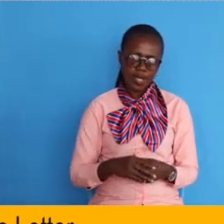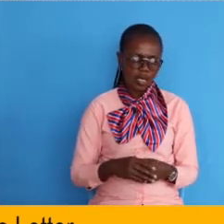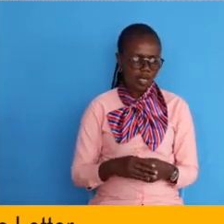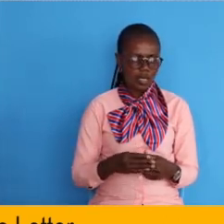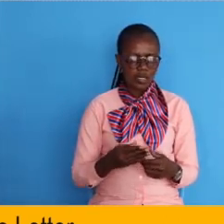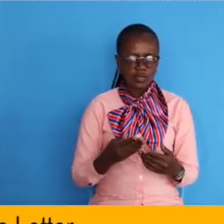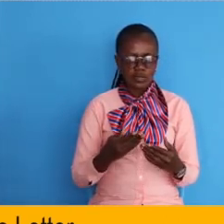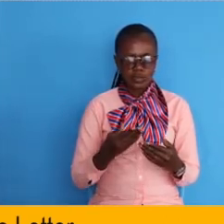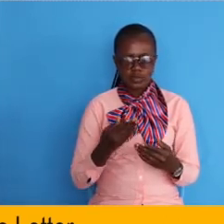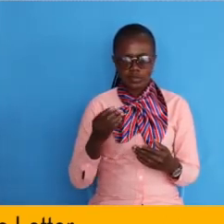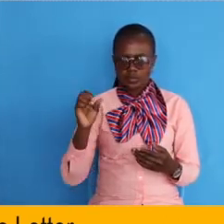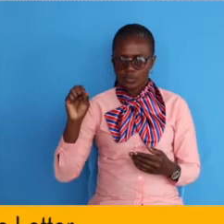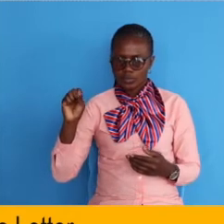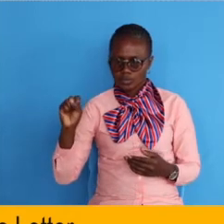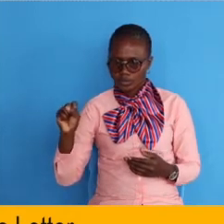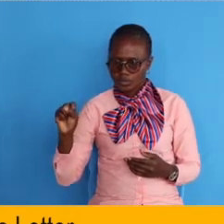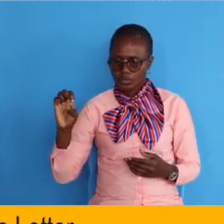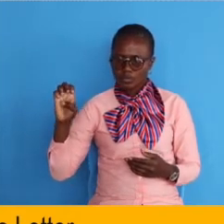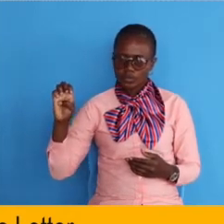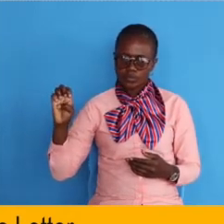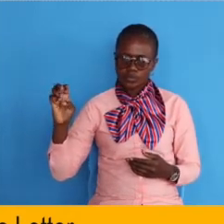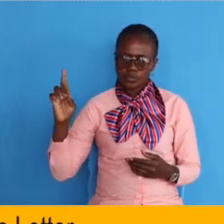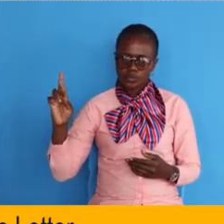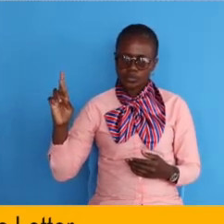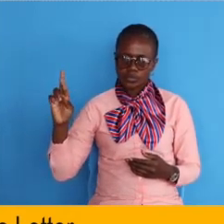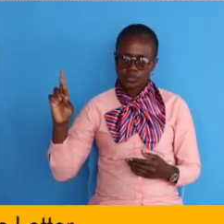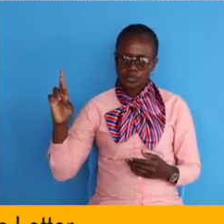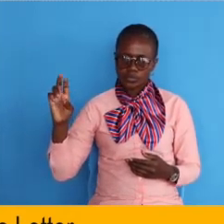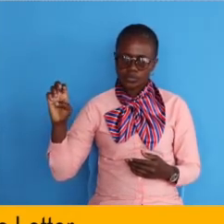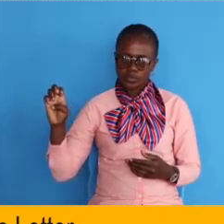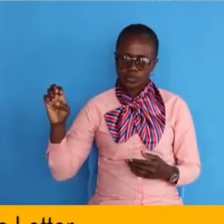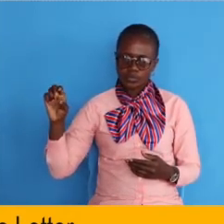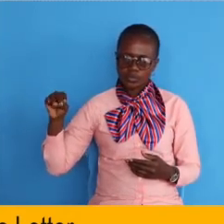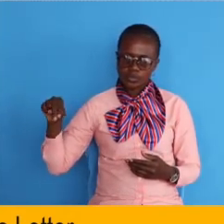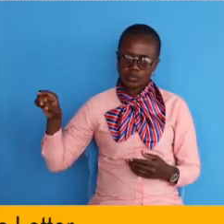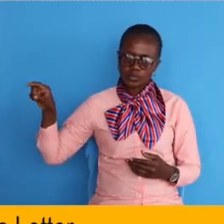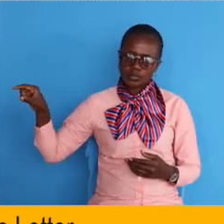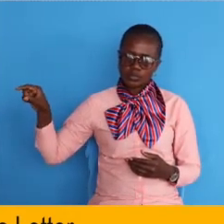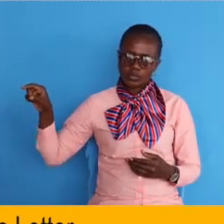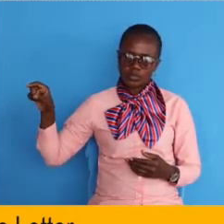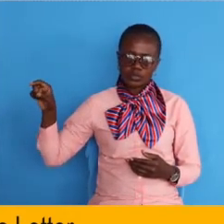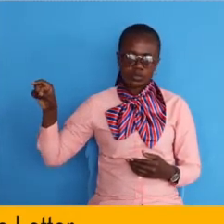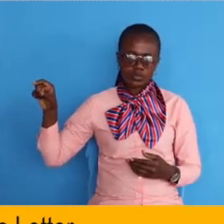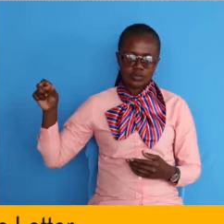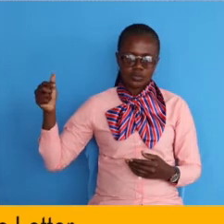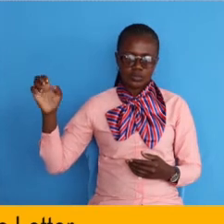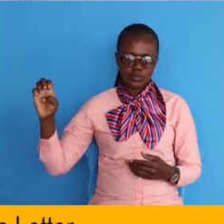Hotel, P.O. Box 12, Manyara, 10th May